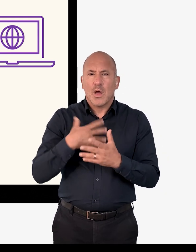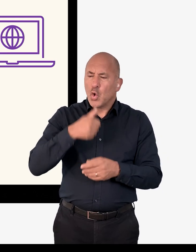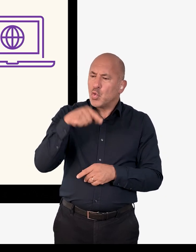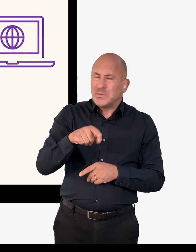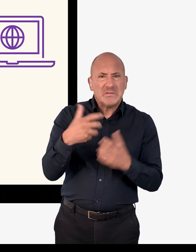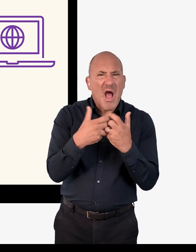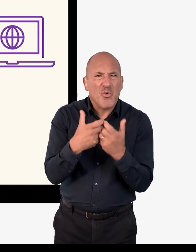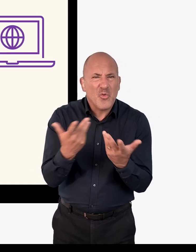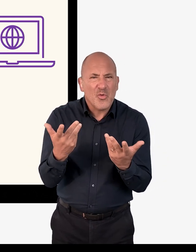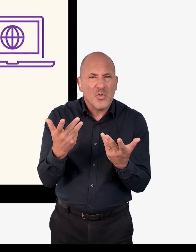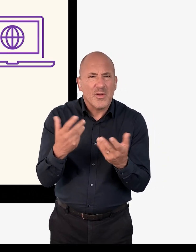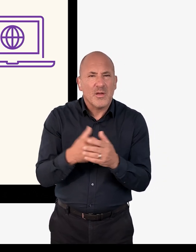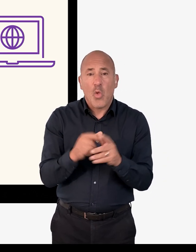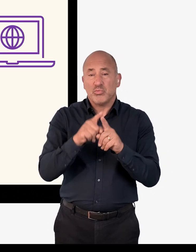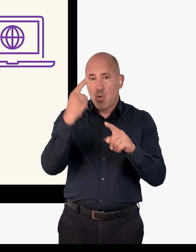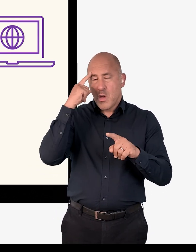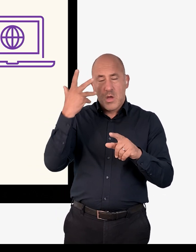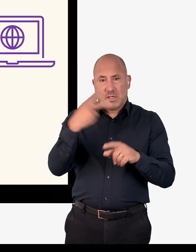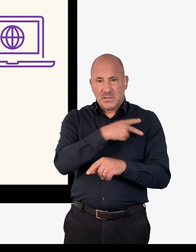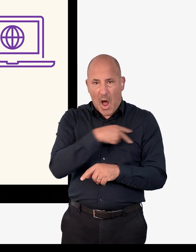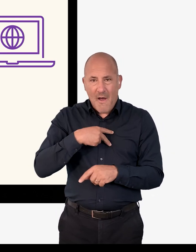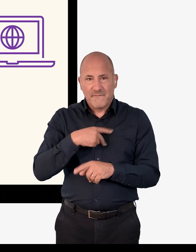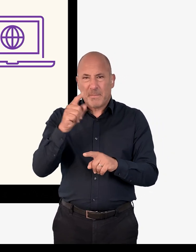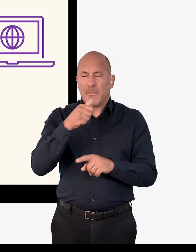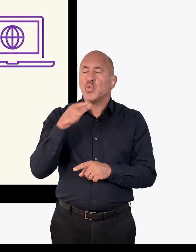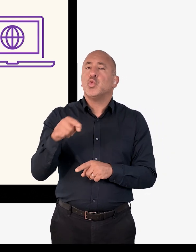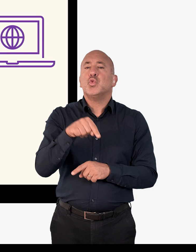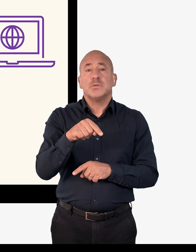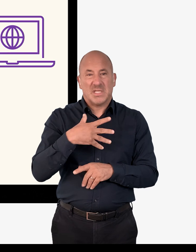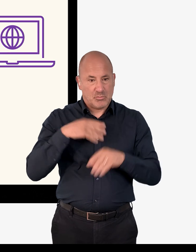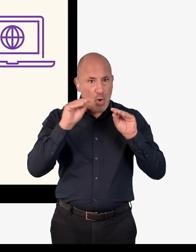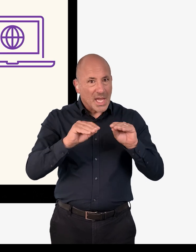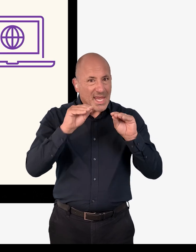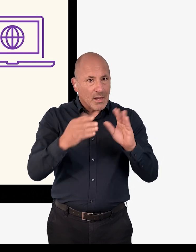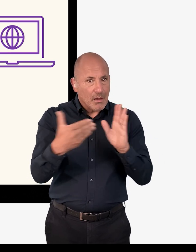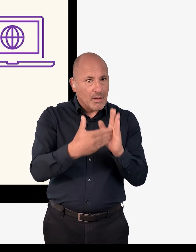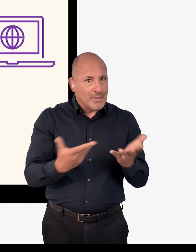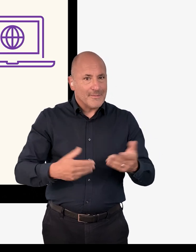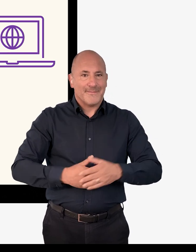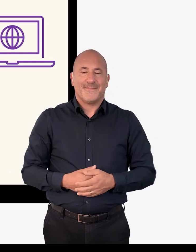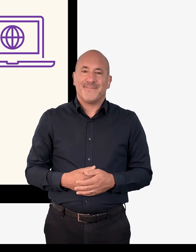do they want to use it? Make sure there is time for staff and user training.